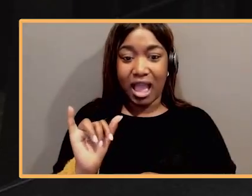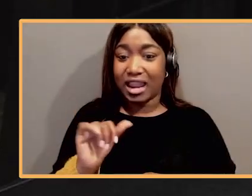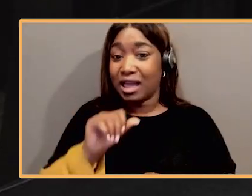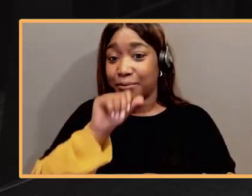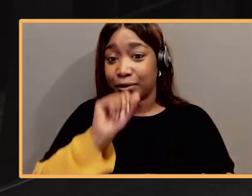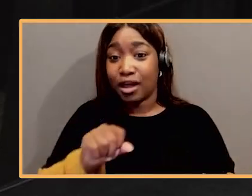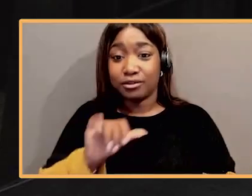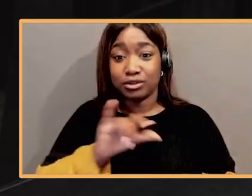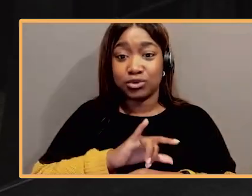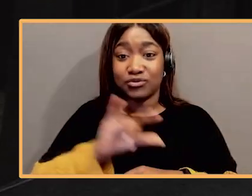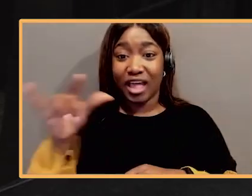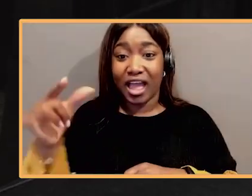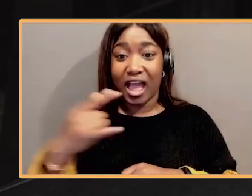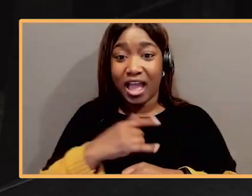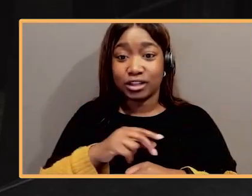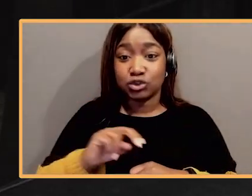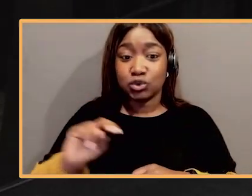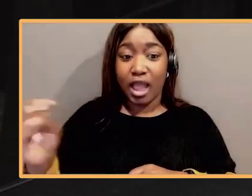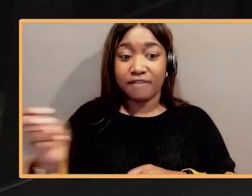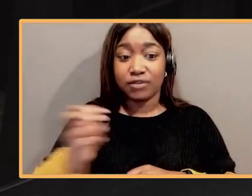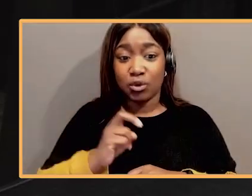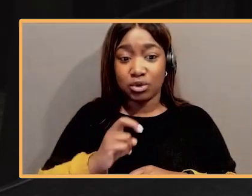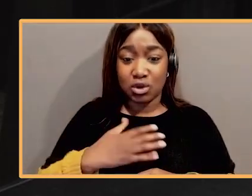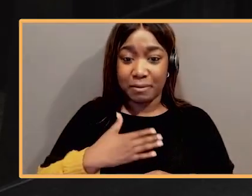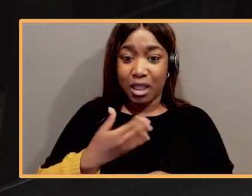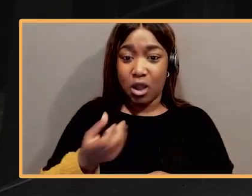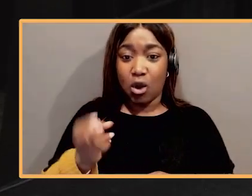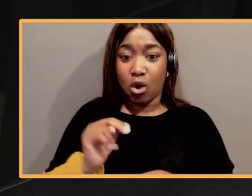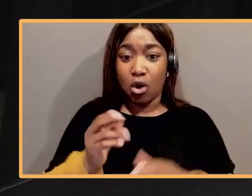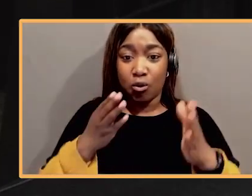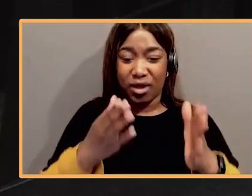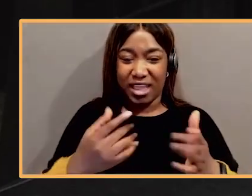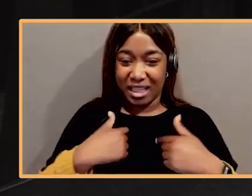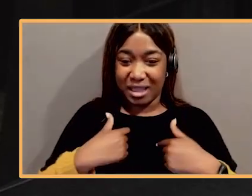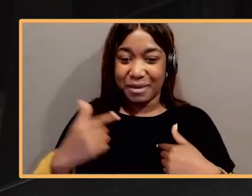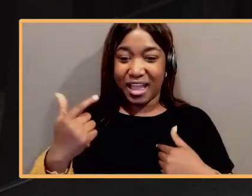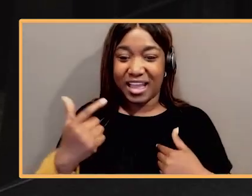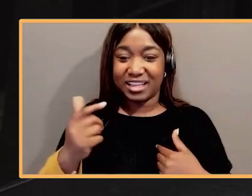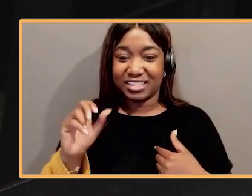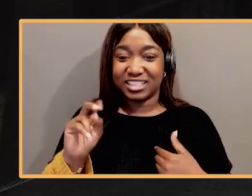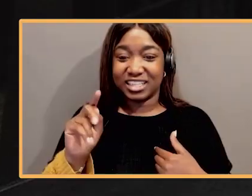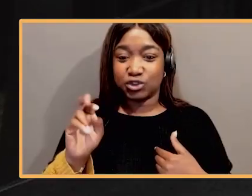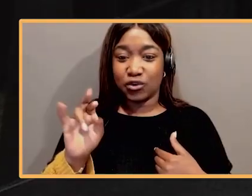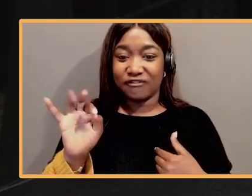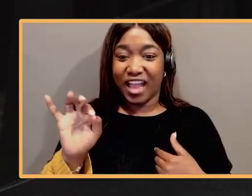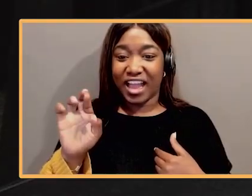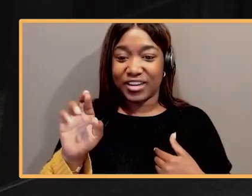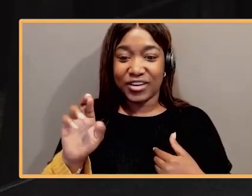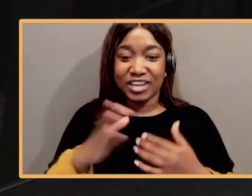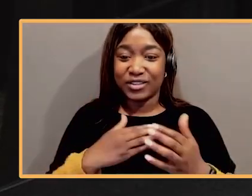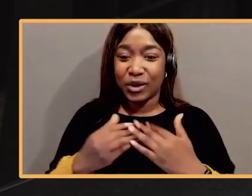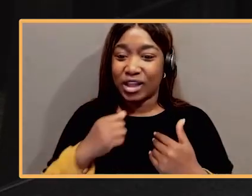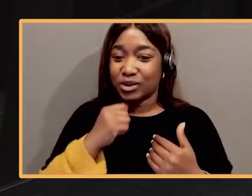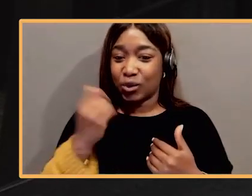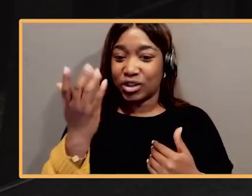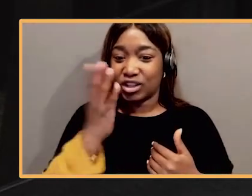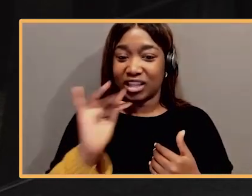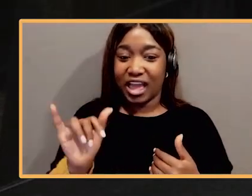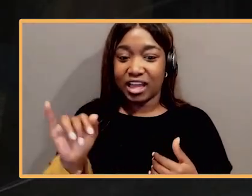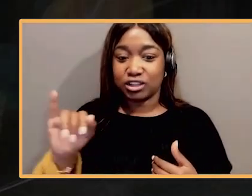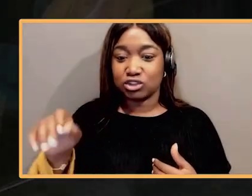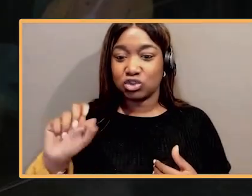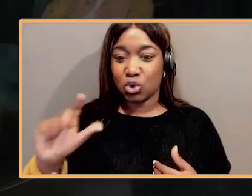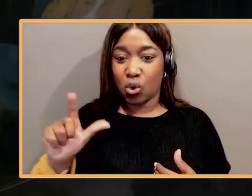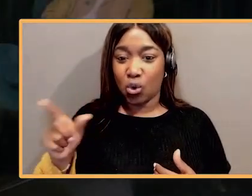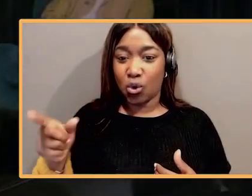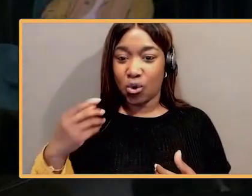way, a gentrifier? Yes. Even though I don't look like Joel, you know what I mean? Yes. Yes. Is Yes. that